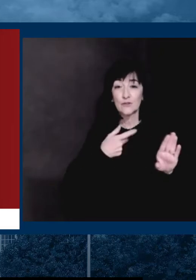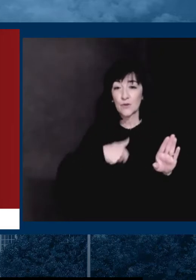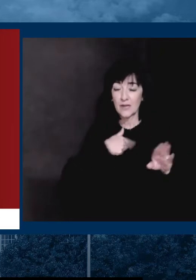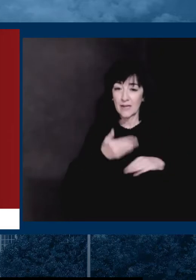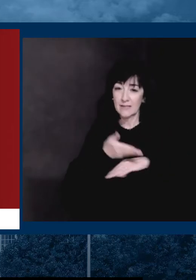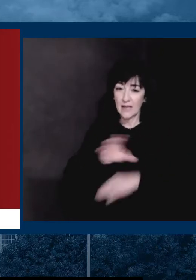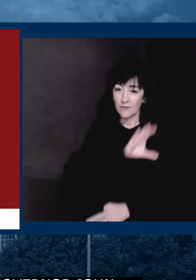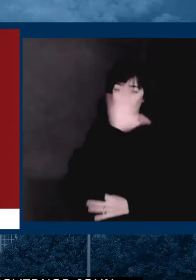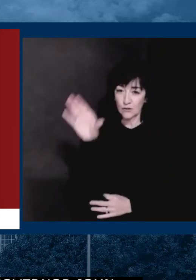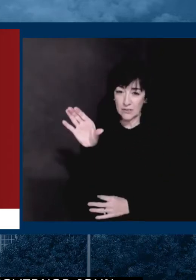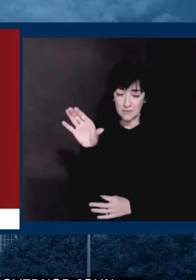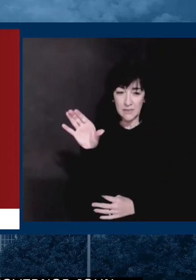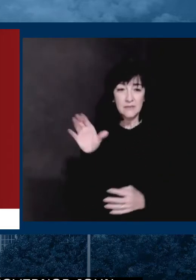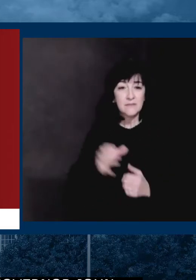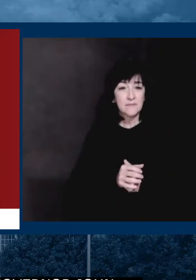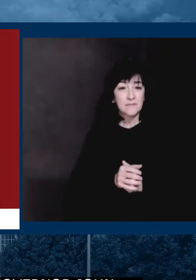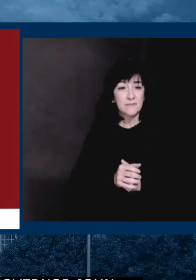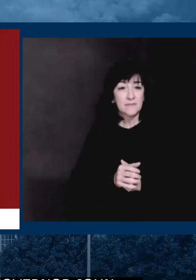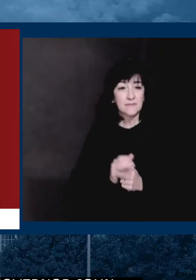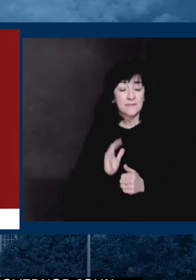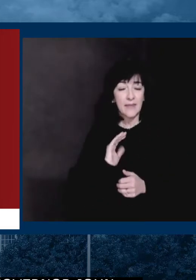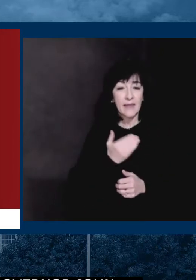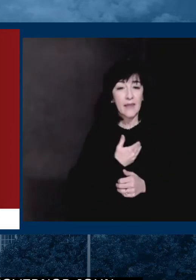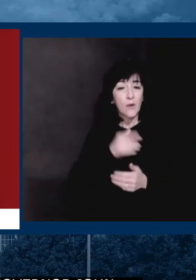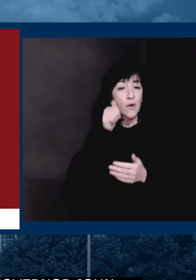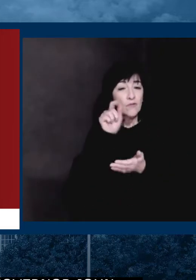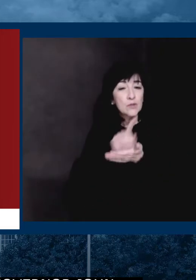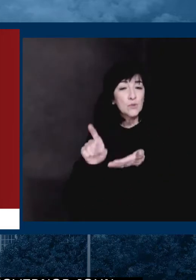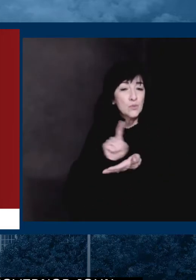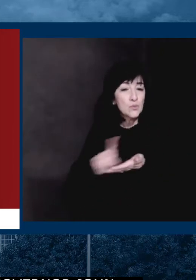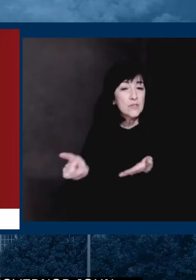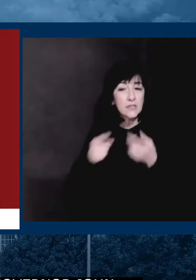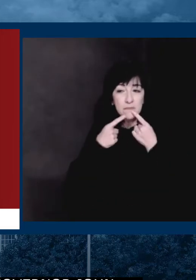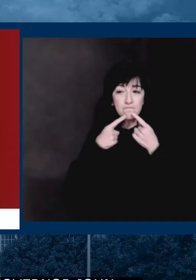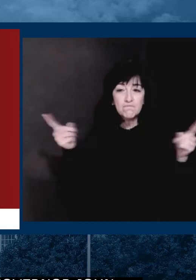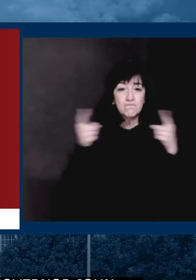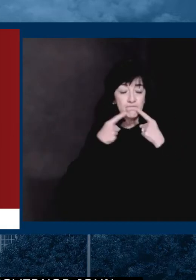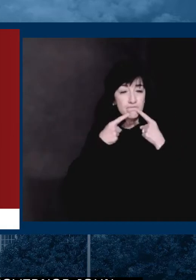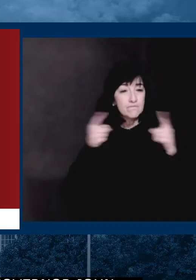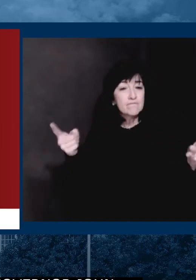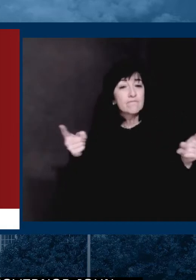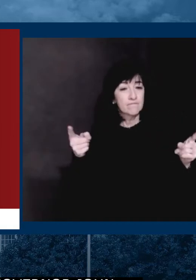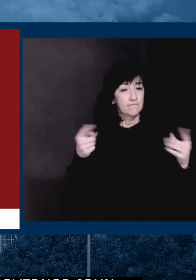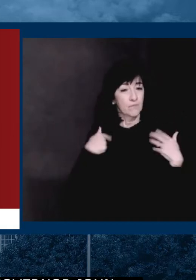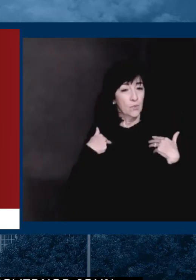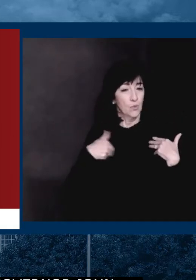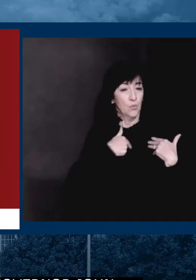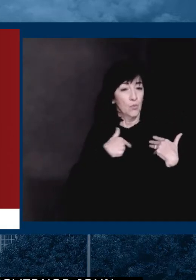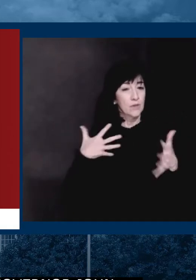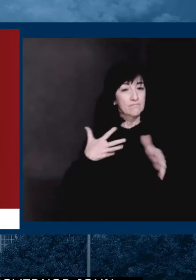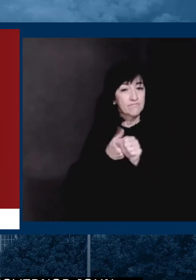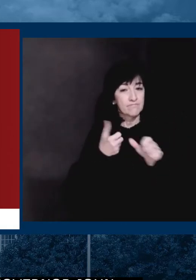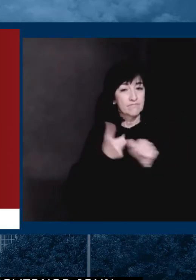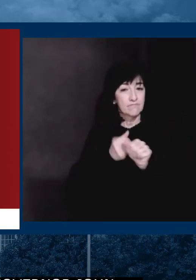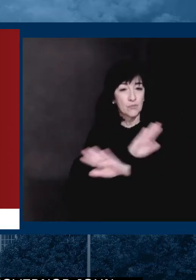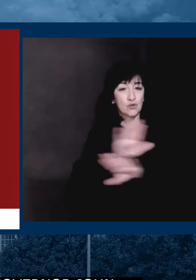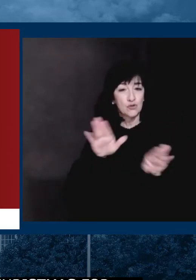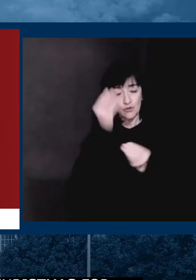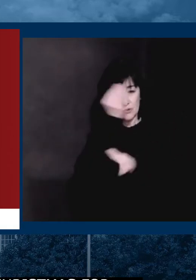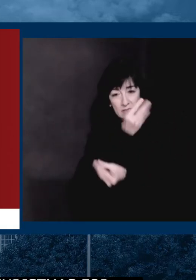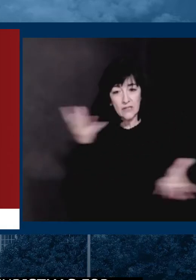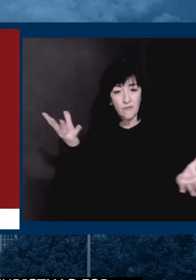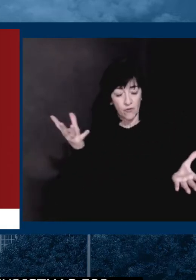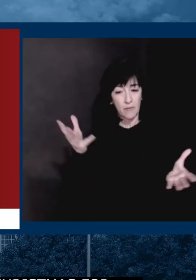COVID-19, our weekly press conference where we bring you up to date on the situation on the ground here in